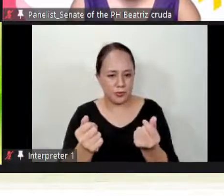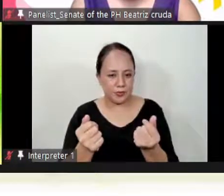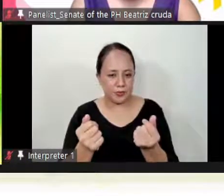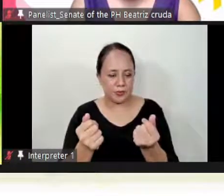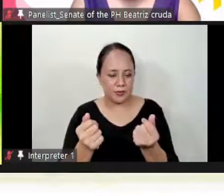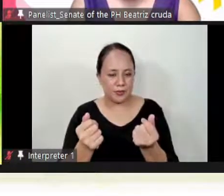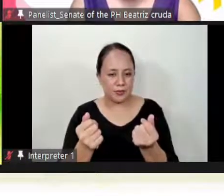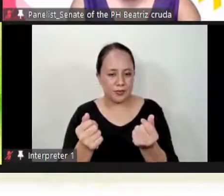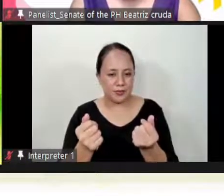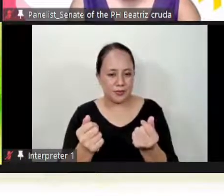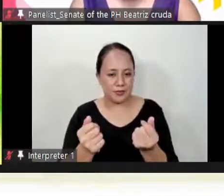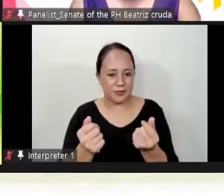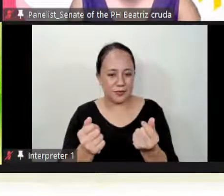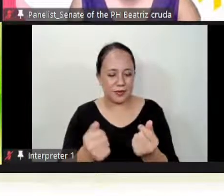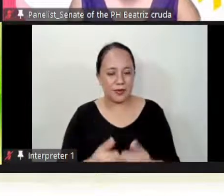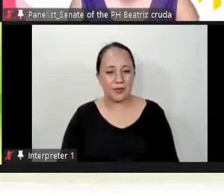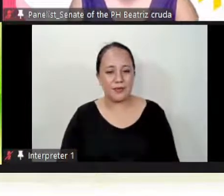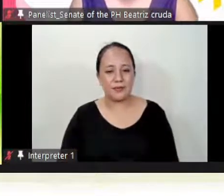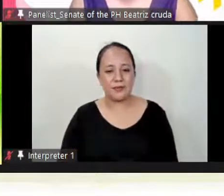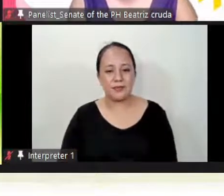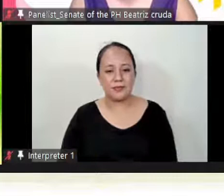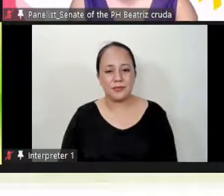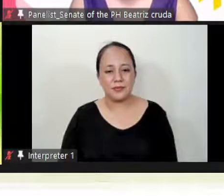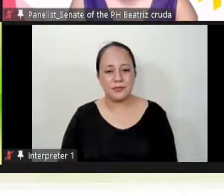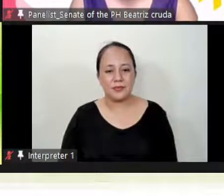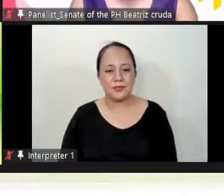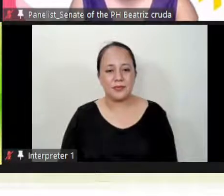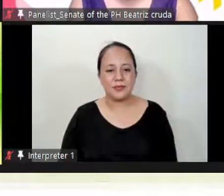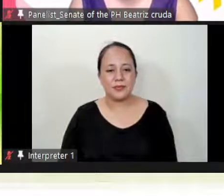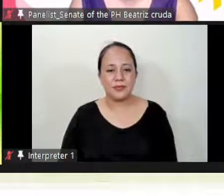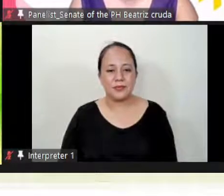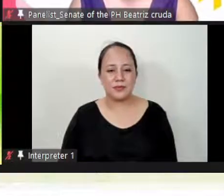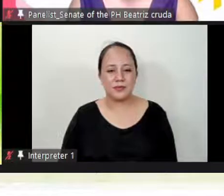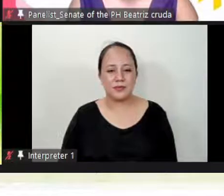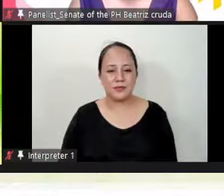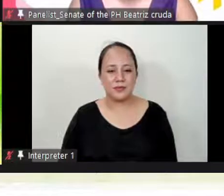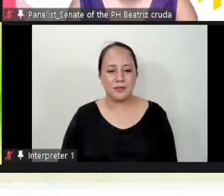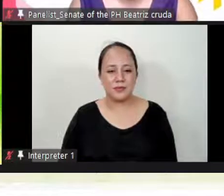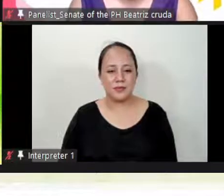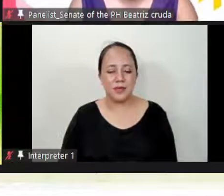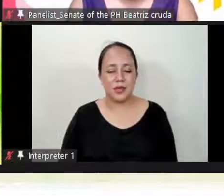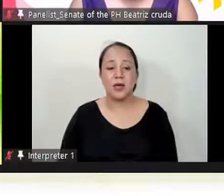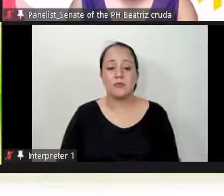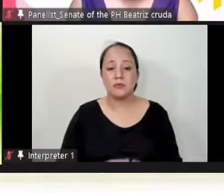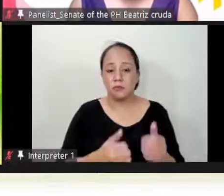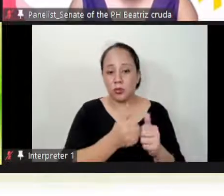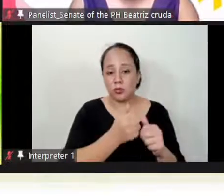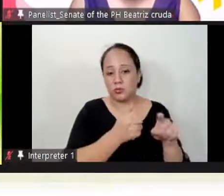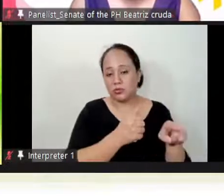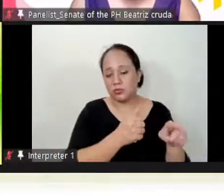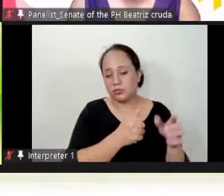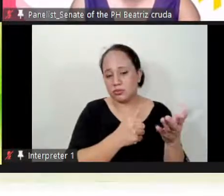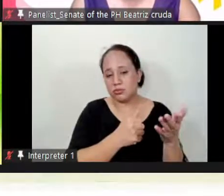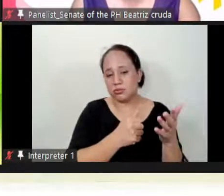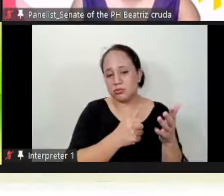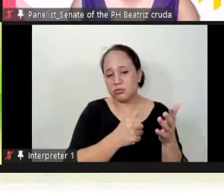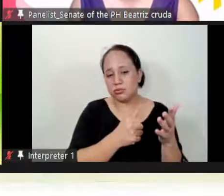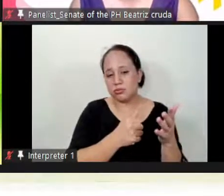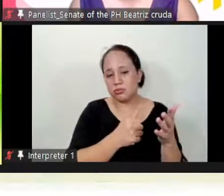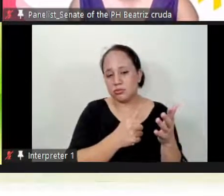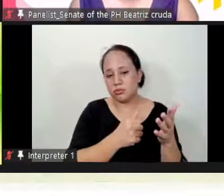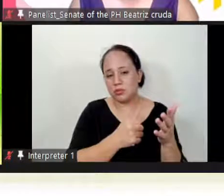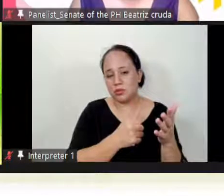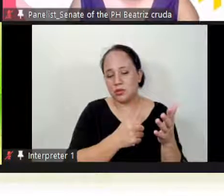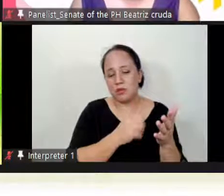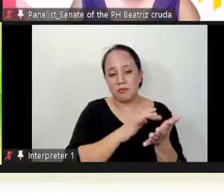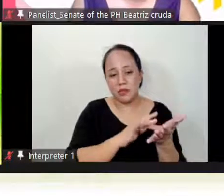and very expensive ang majority of the uh,